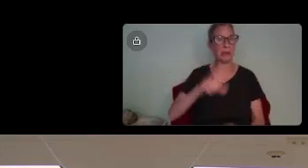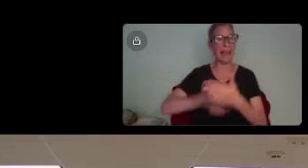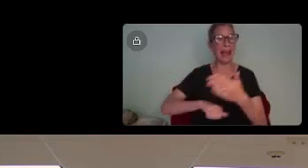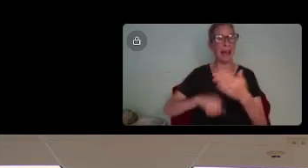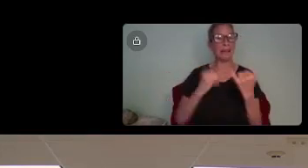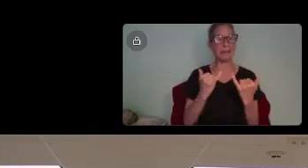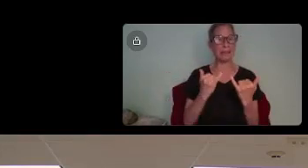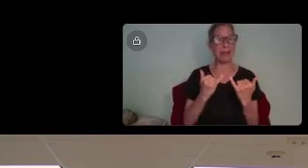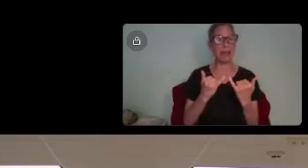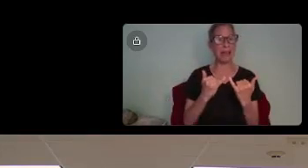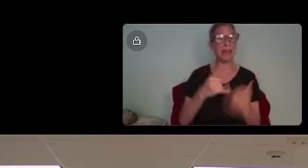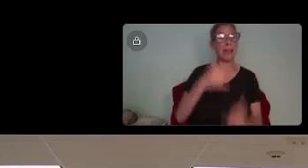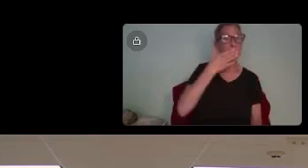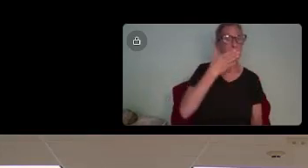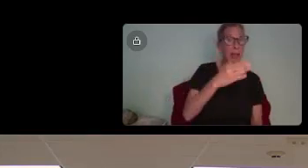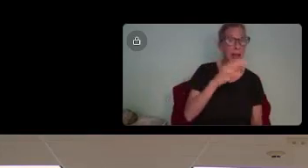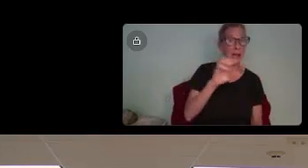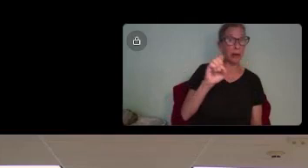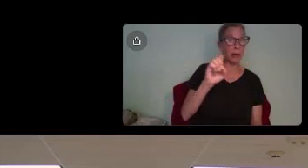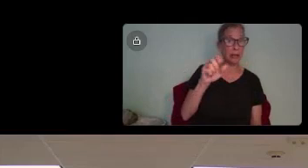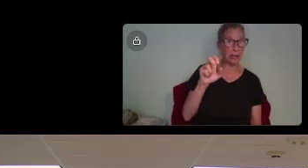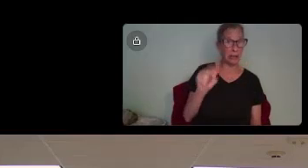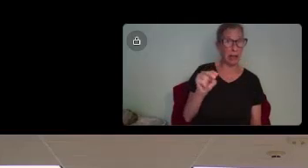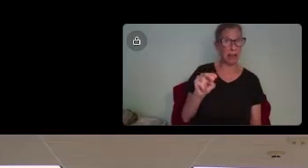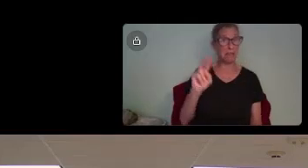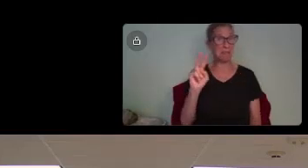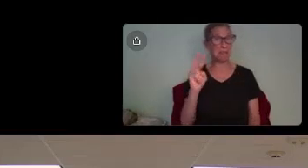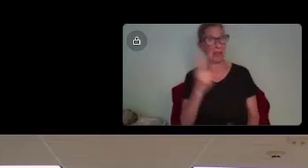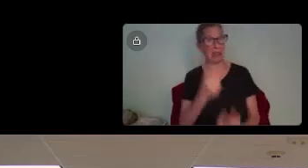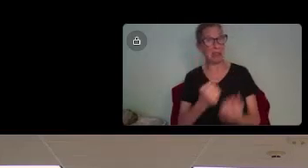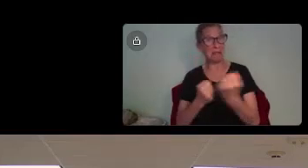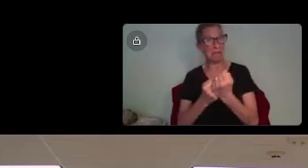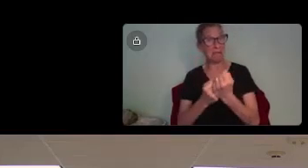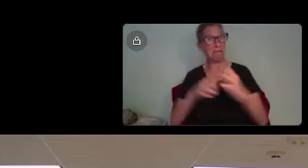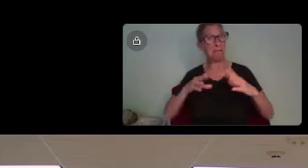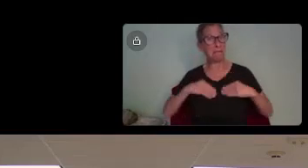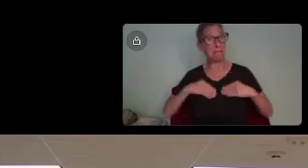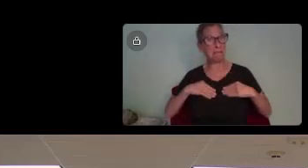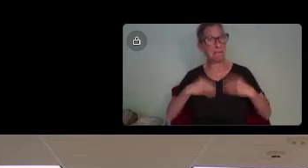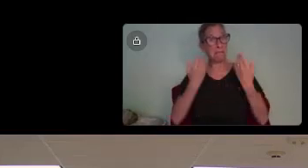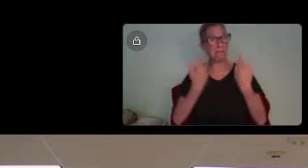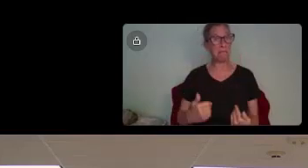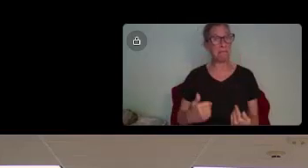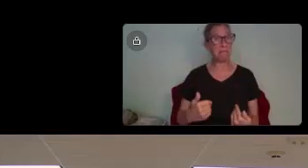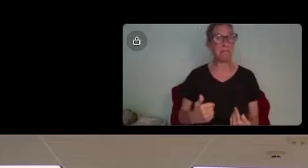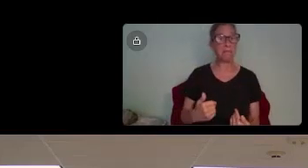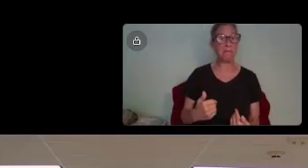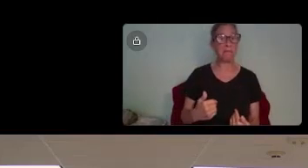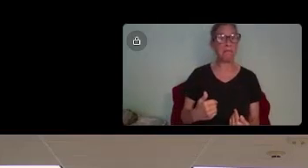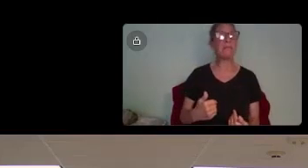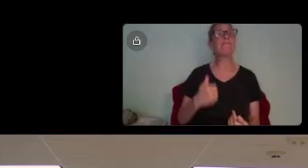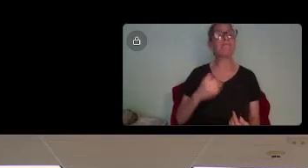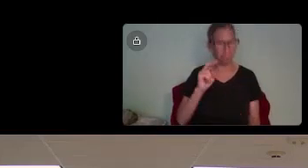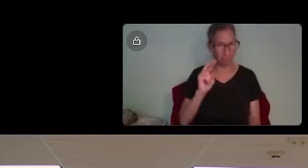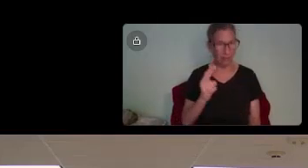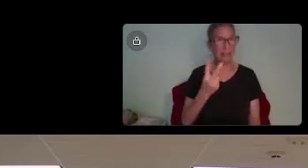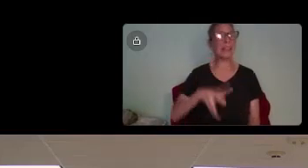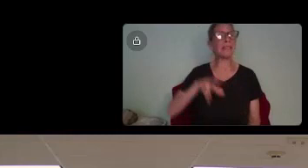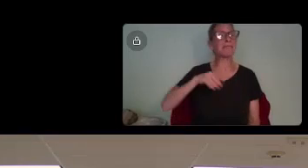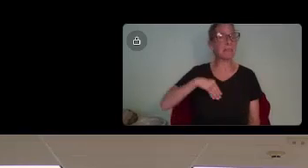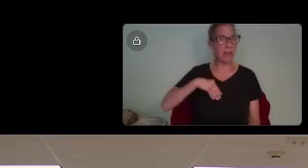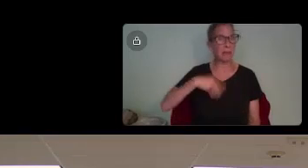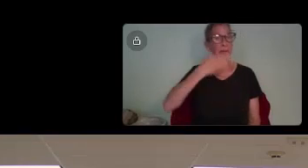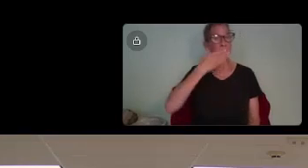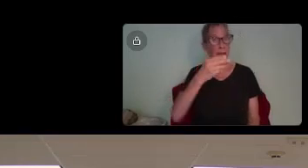you, Board Member Delan. Is there a second to the motion? Yes, this is Board Member Linda Hall, and I second that motion. Thank you, Board